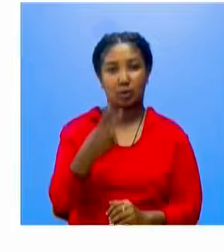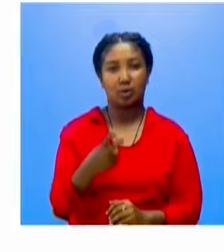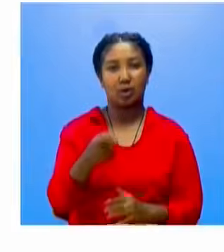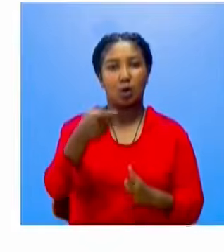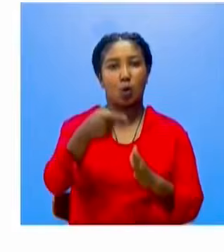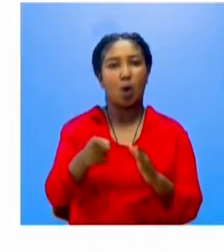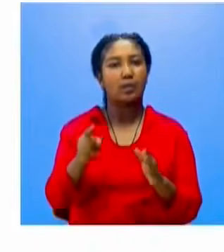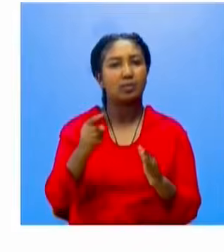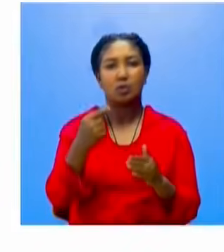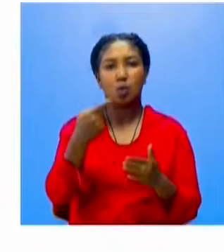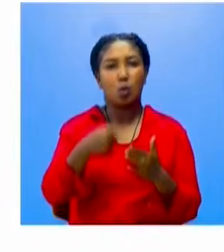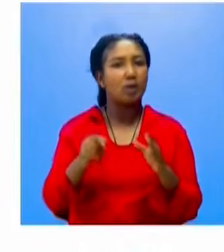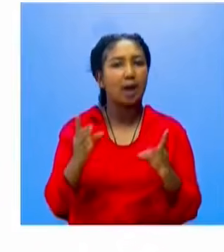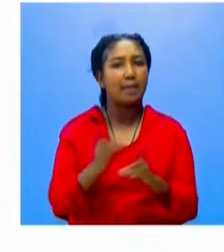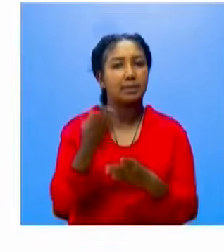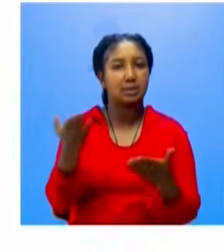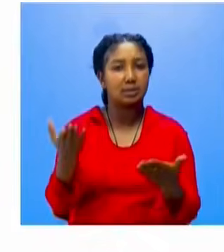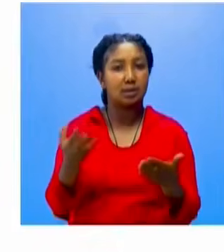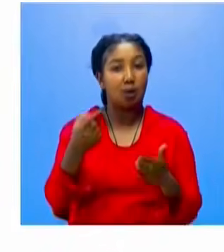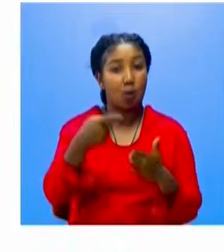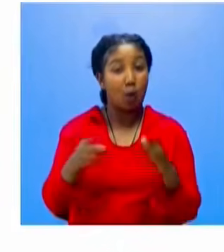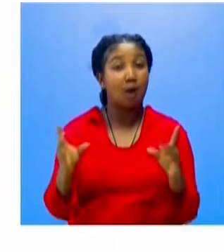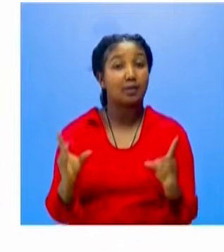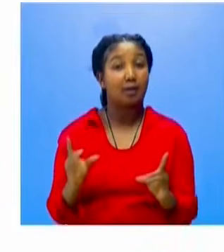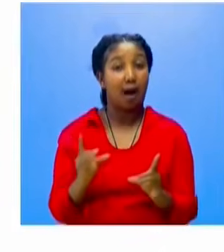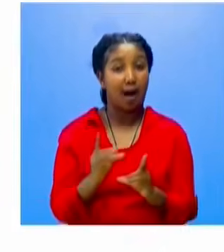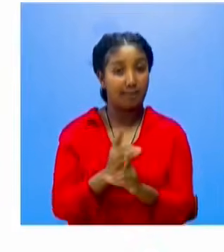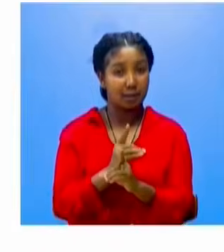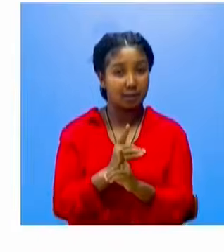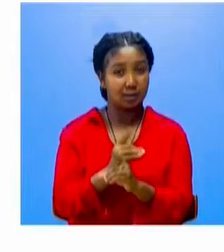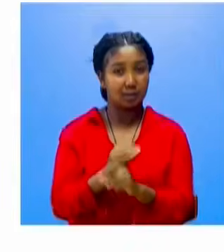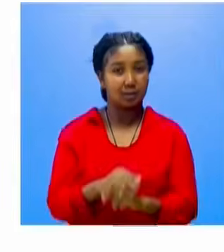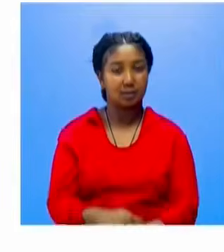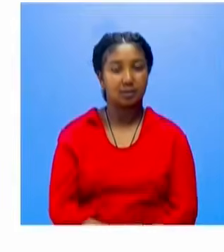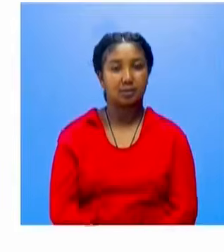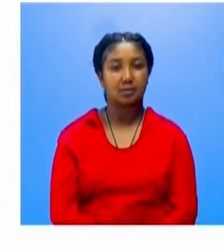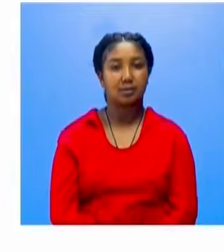what happens when